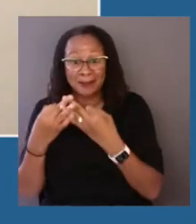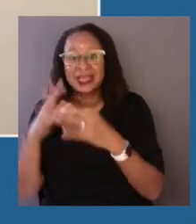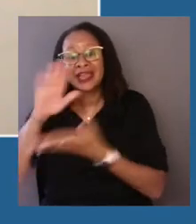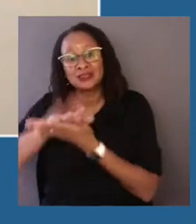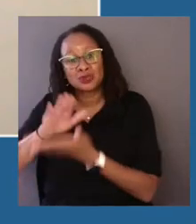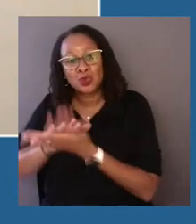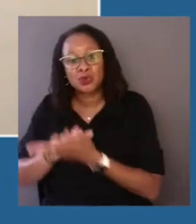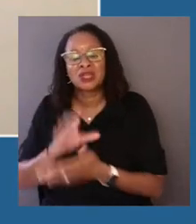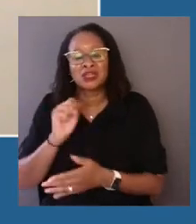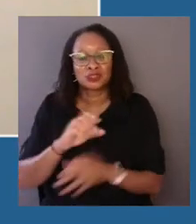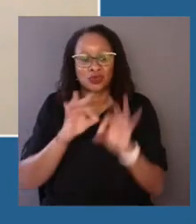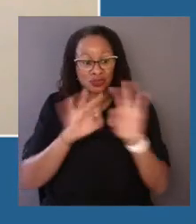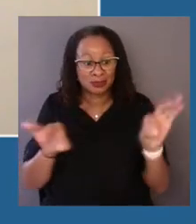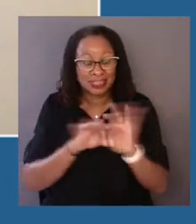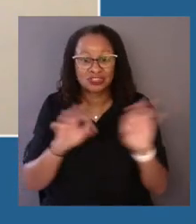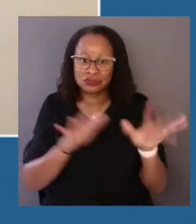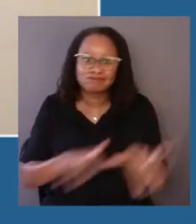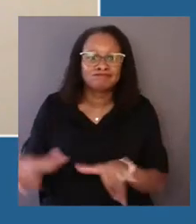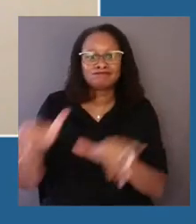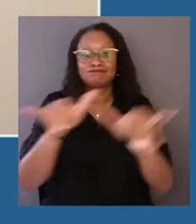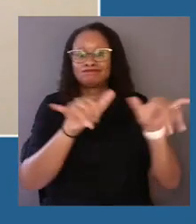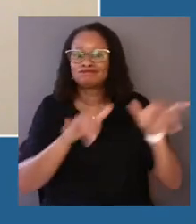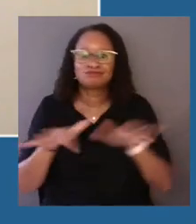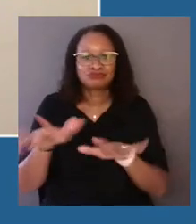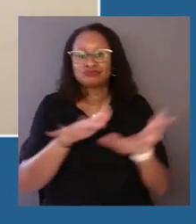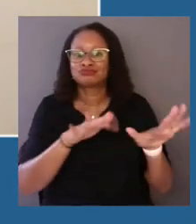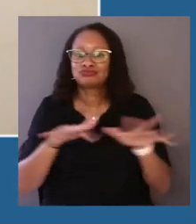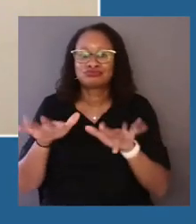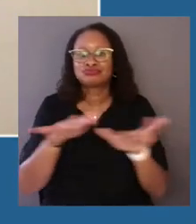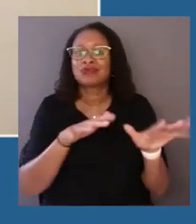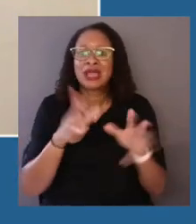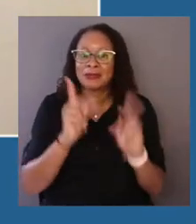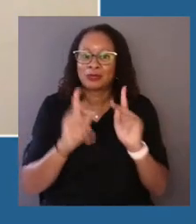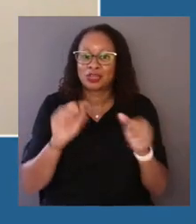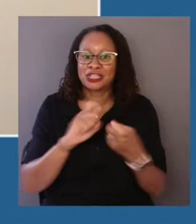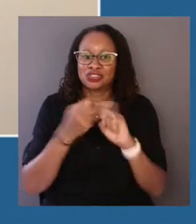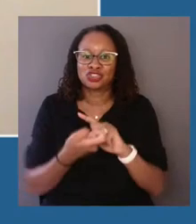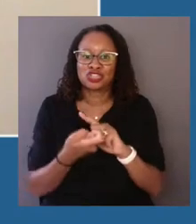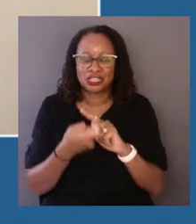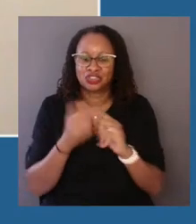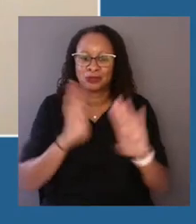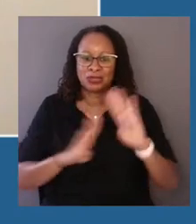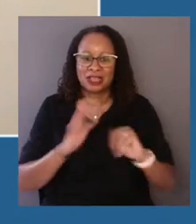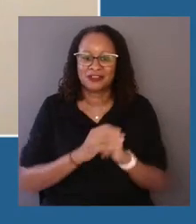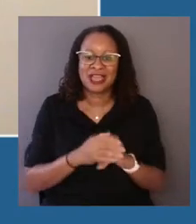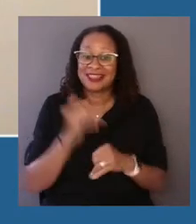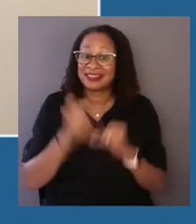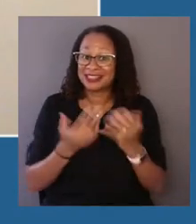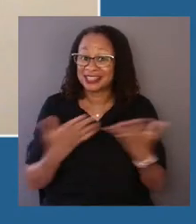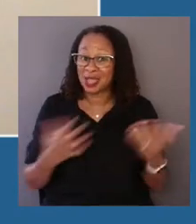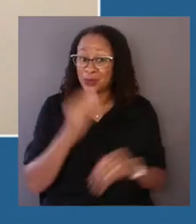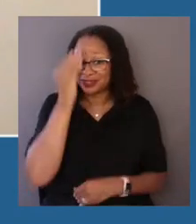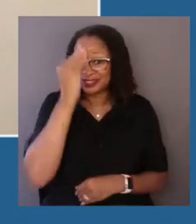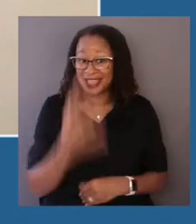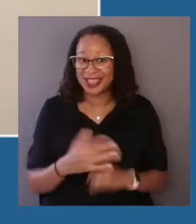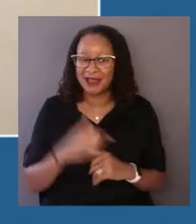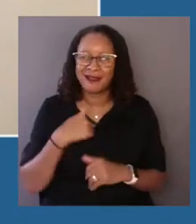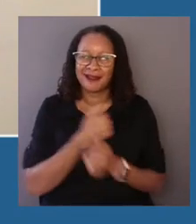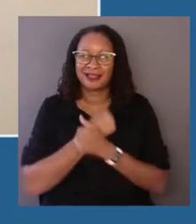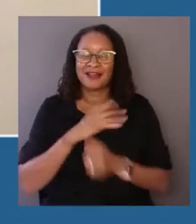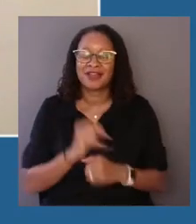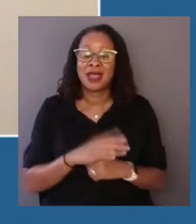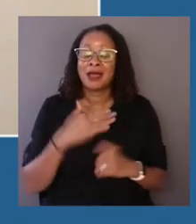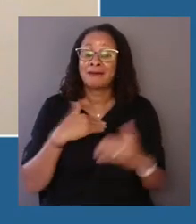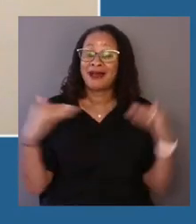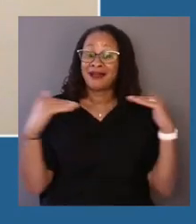messages resonate and people can actually change behavior. And the last thing I'll say, because I love this, is my colleagues at the Emergency Management Department